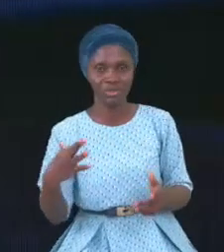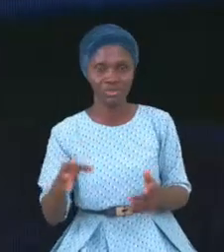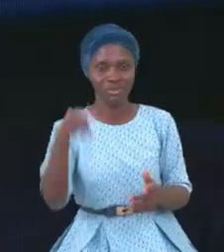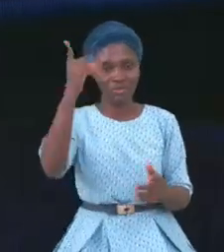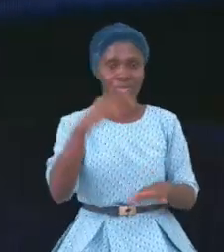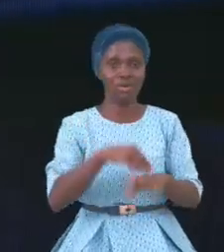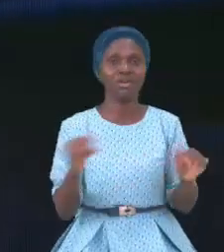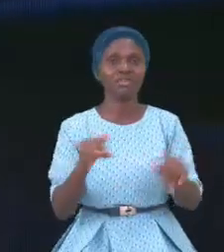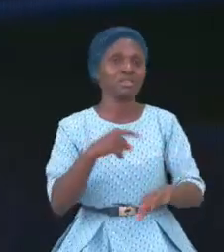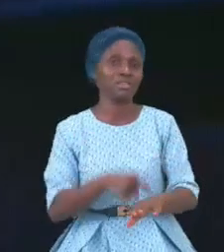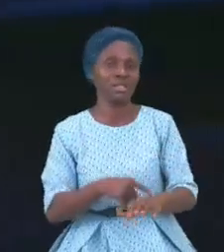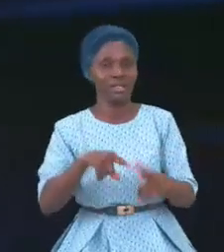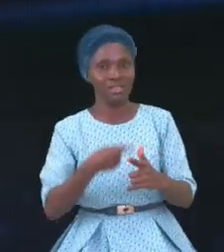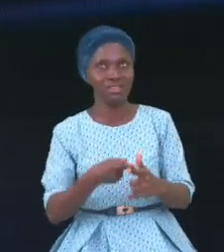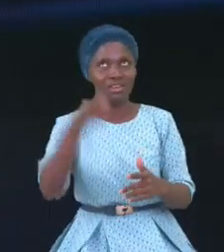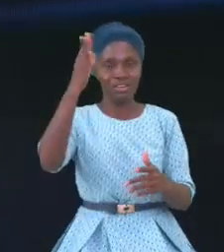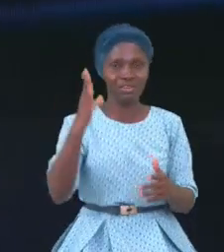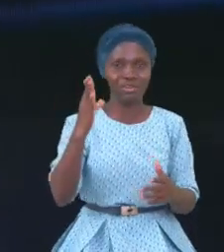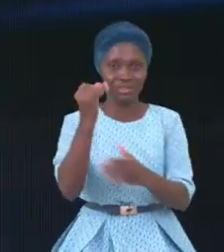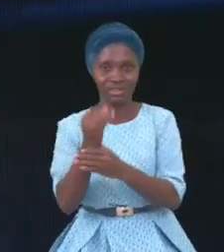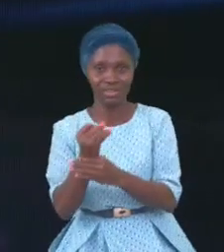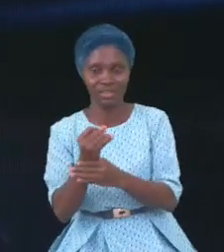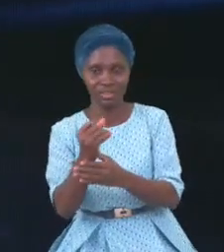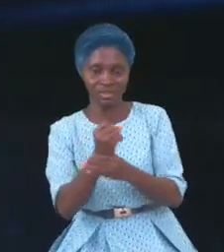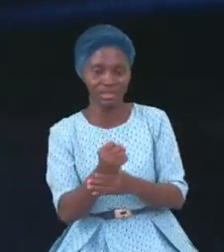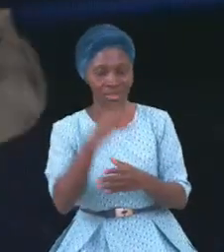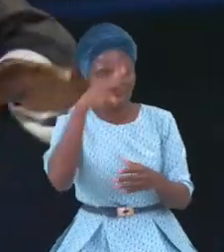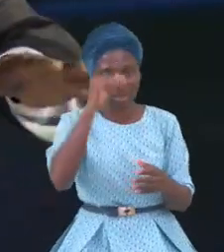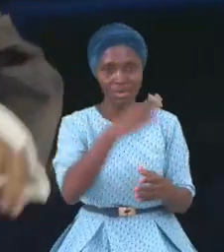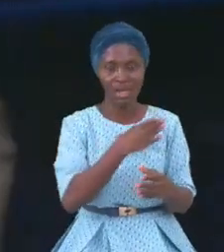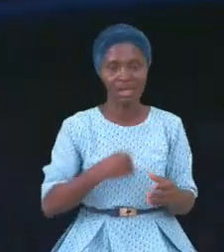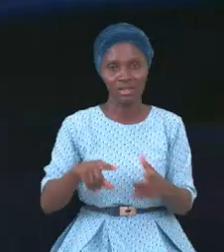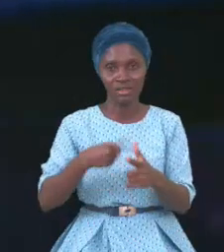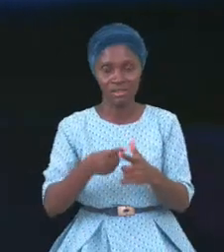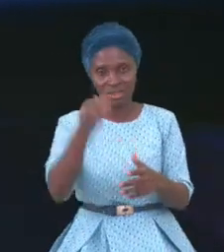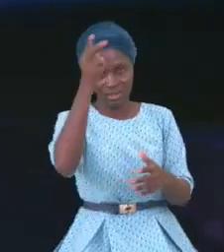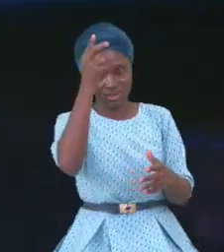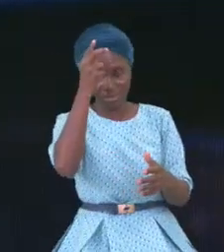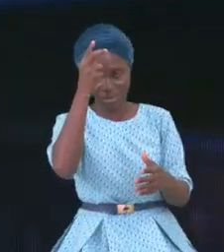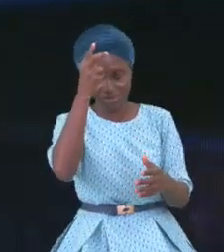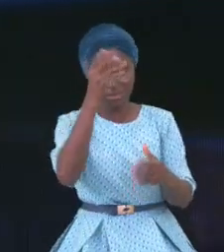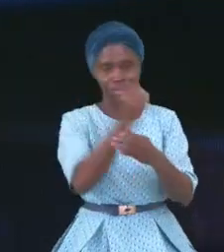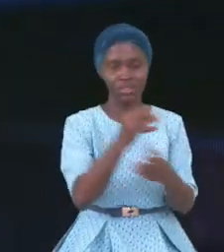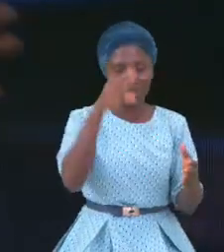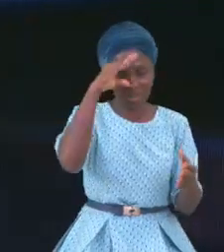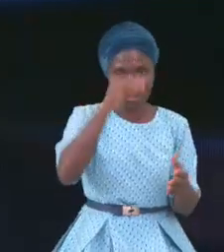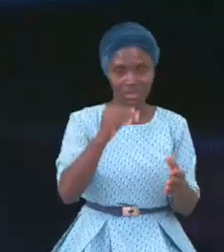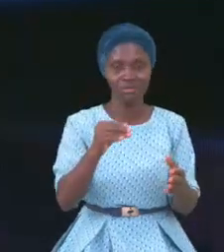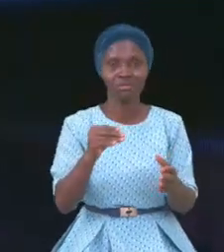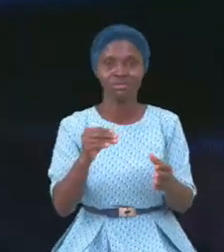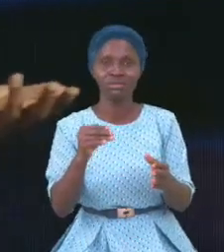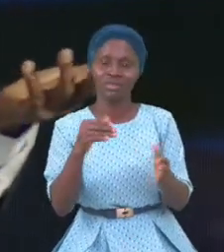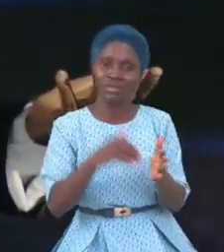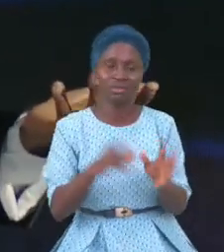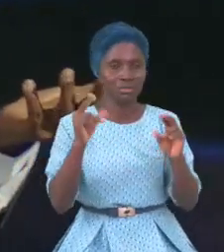pulling him to side. You come this way, you serve the devil a little and serve God a little. The Lord your